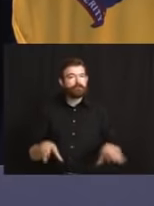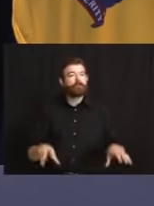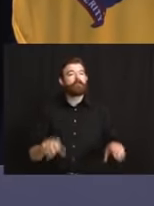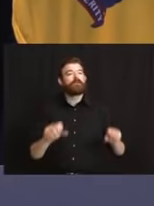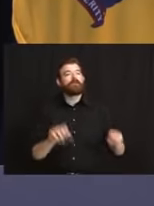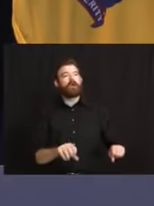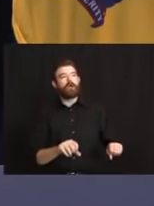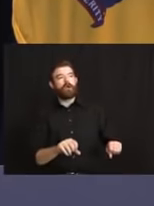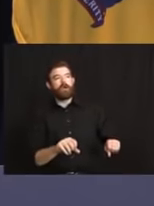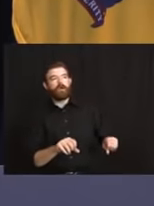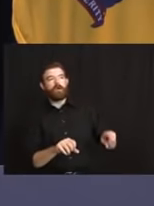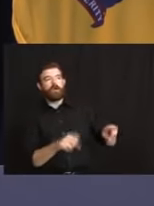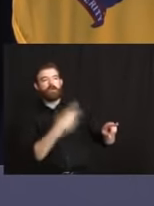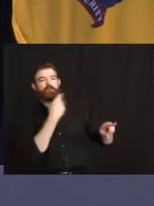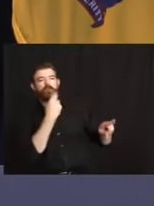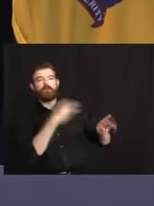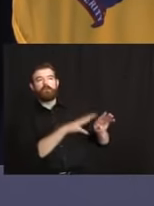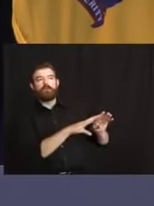as we were closing.